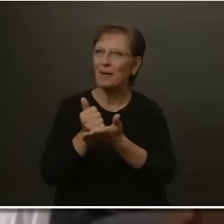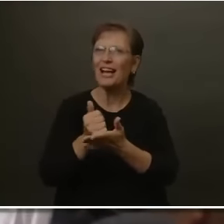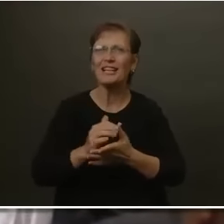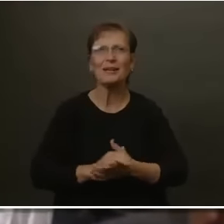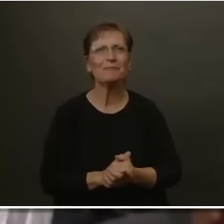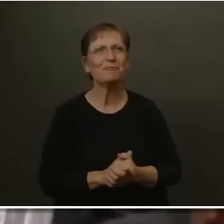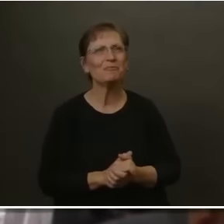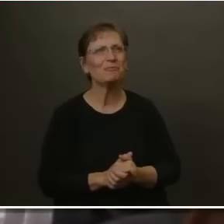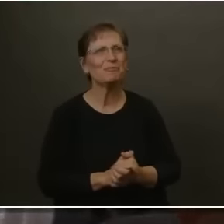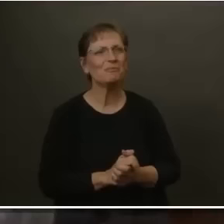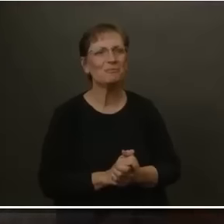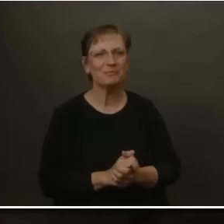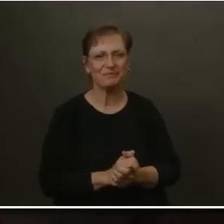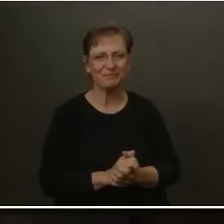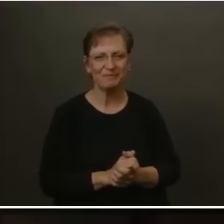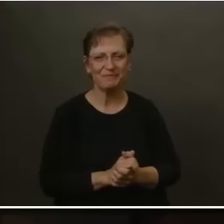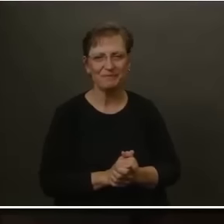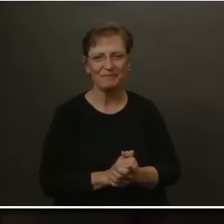Amen.